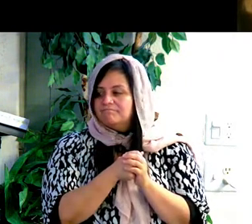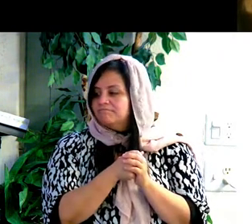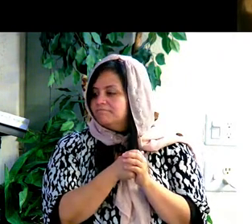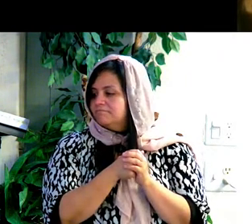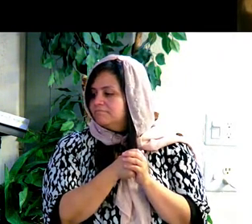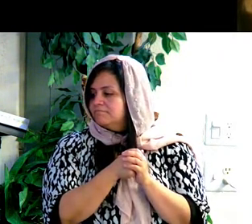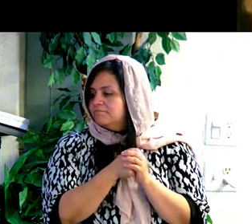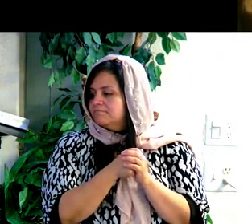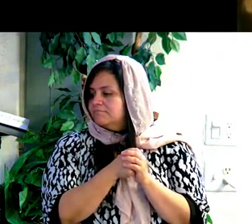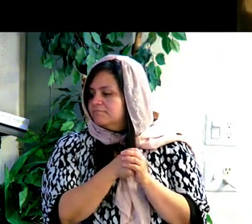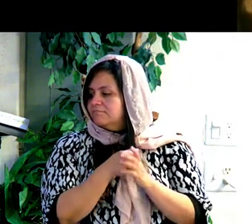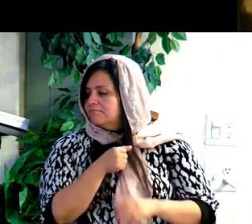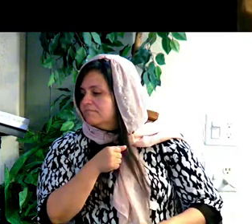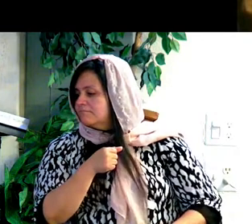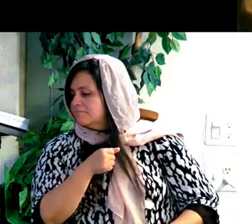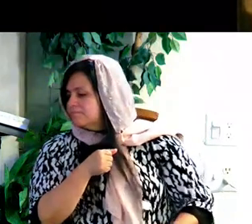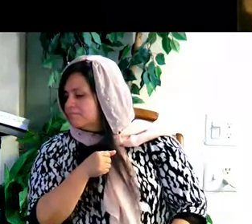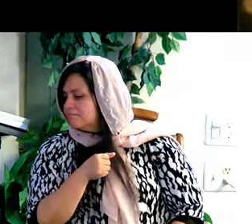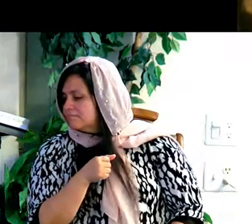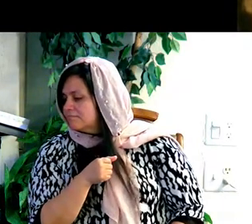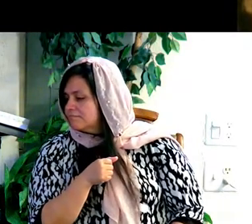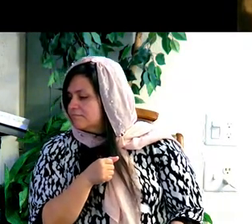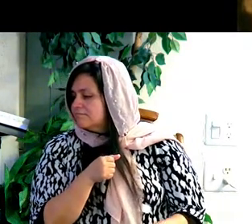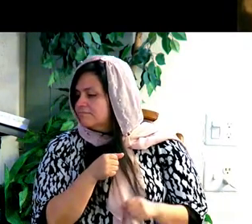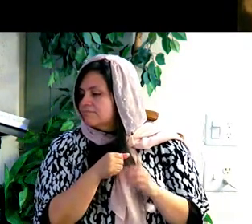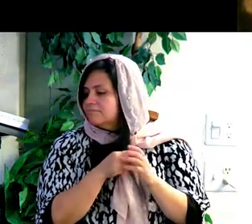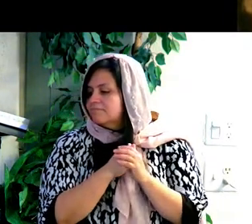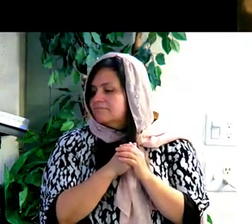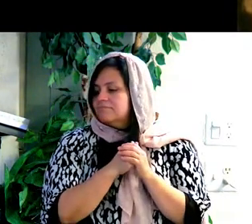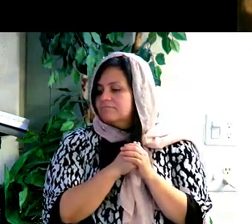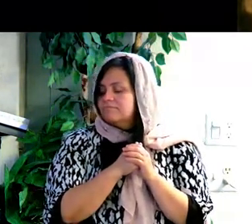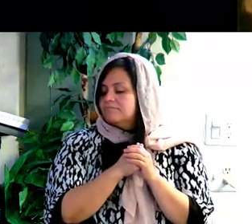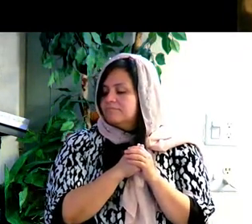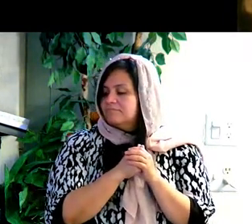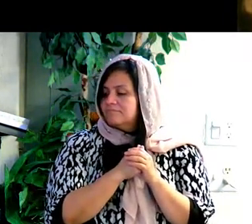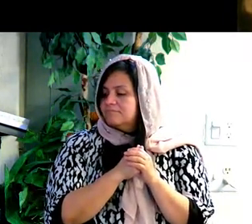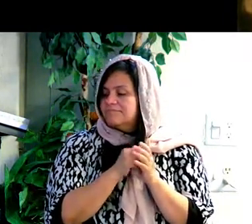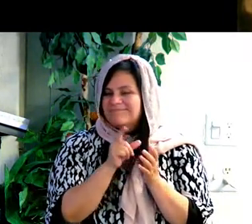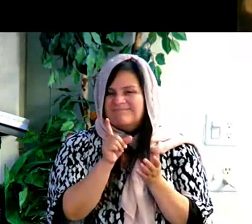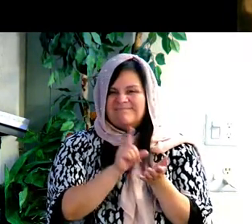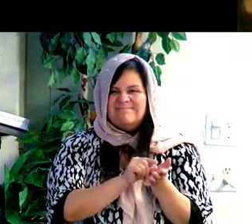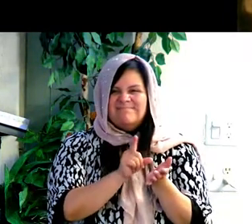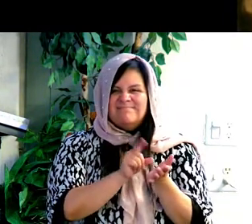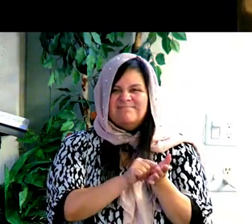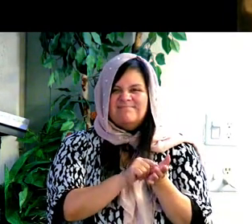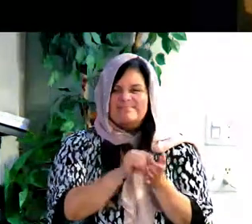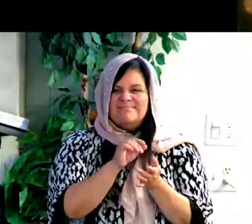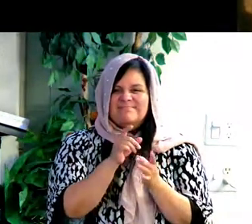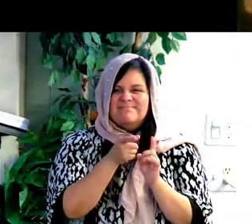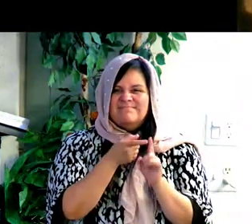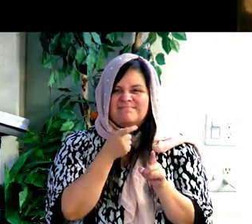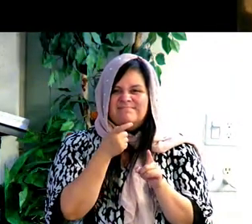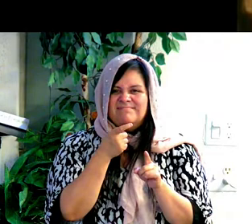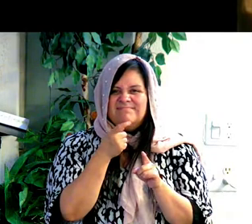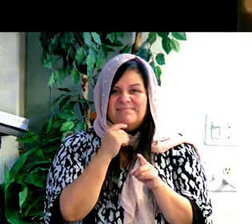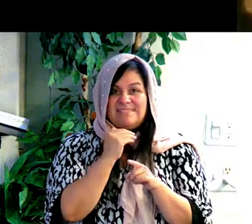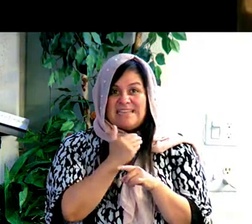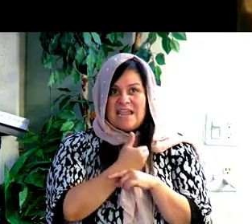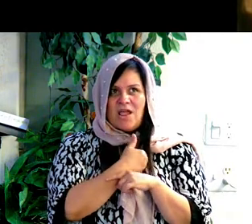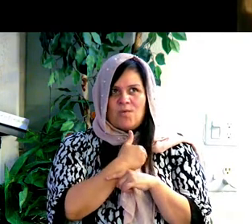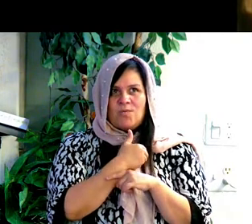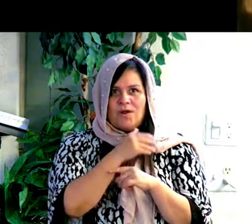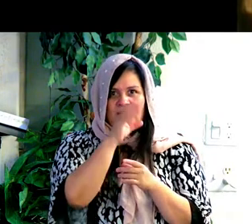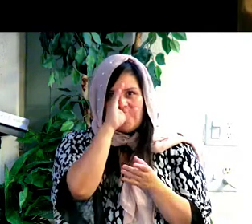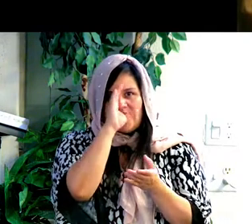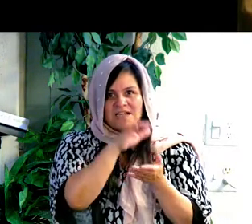bridegroom, the bridegroom. Es como una copia de la fuente de todo, nuestro novio, el Mesías,